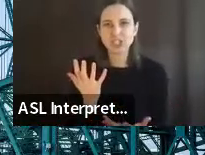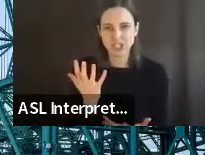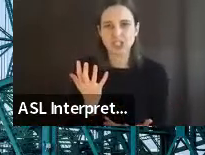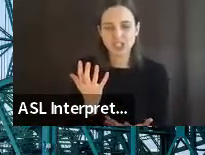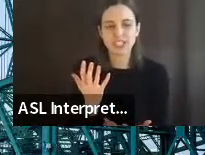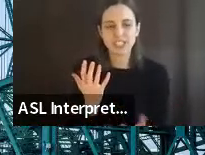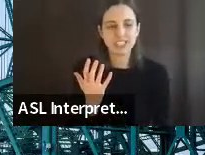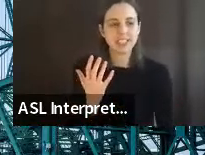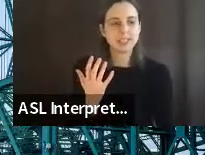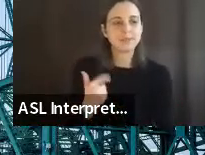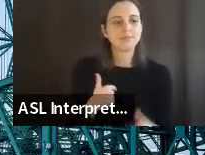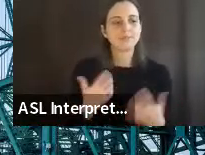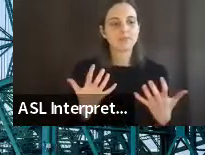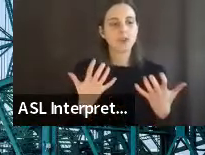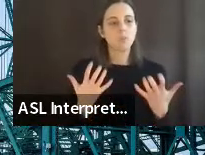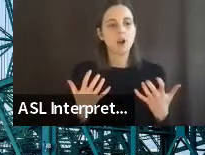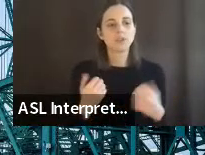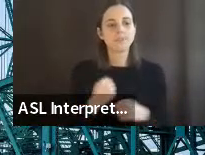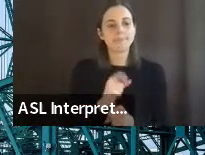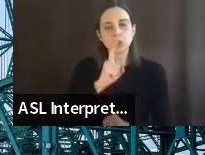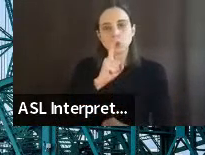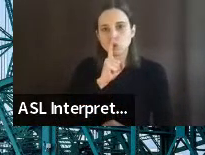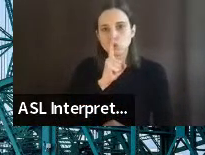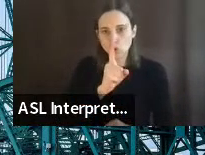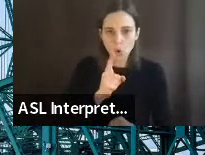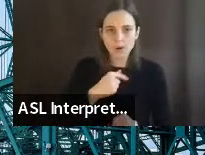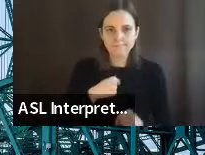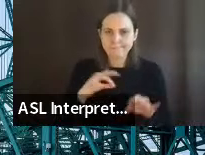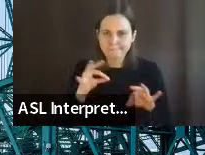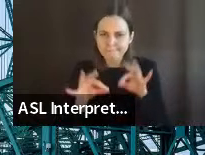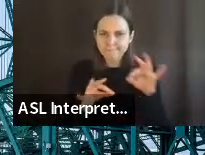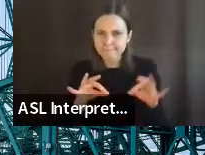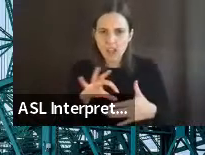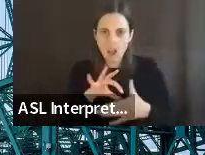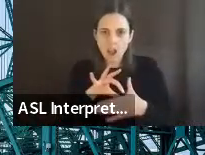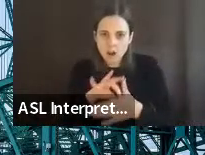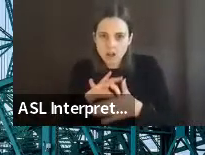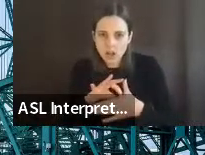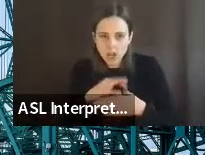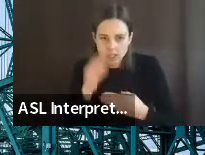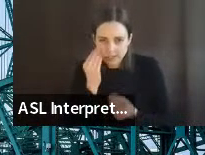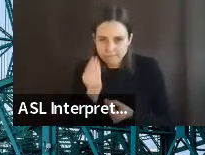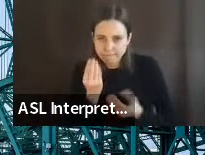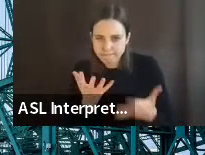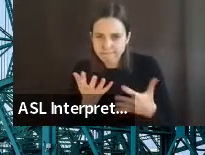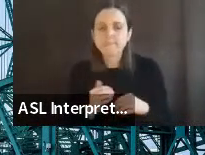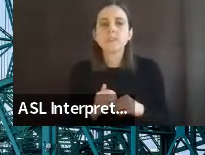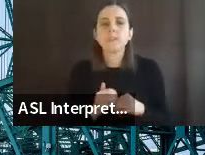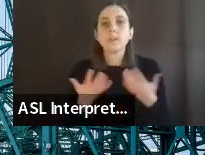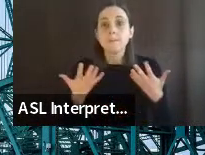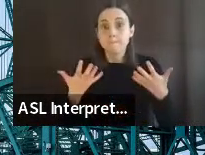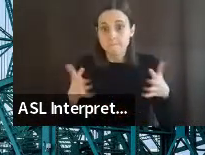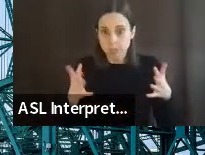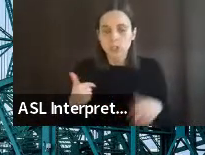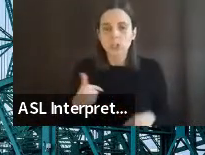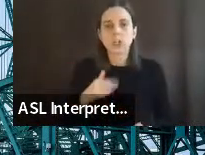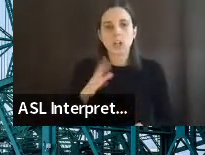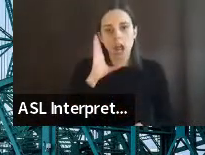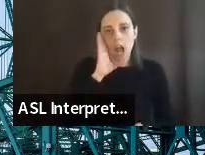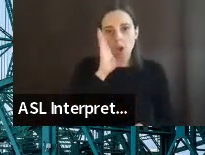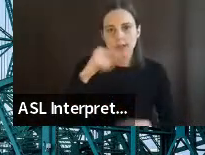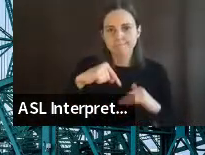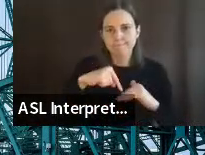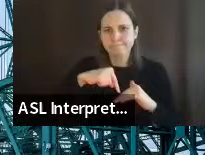we continue to have some context for the conversation, some shared context, and then also a bit more sort of diving more